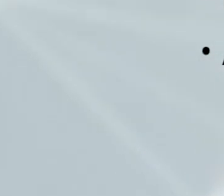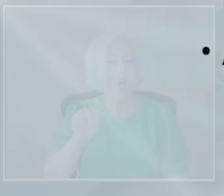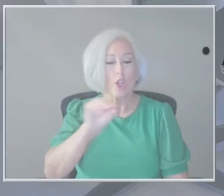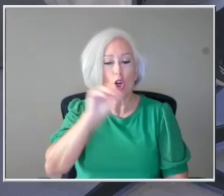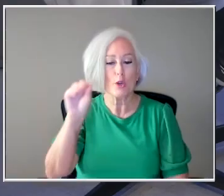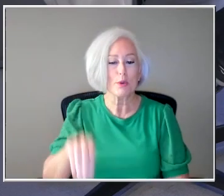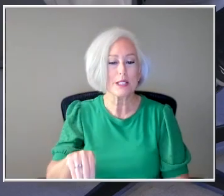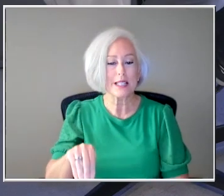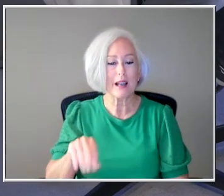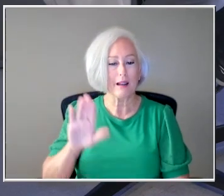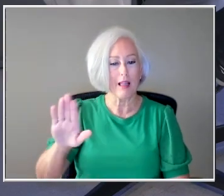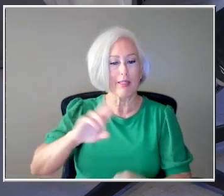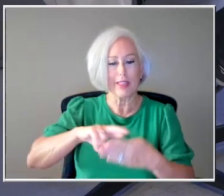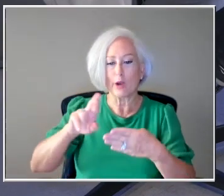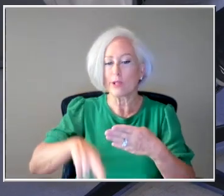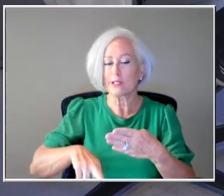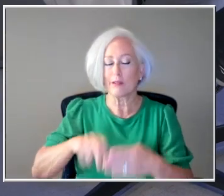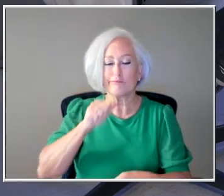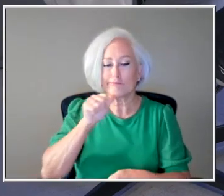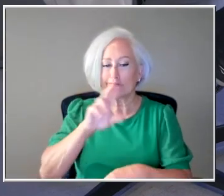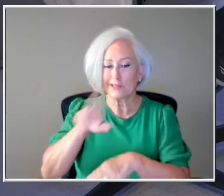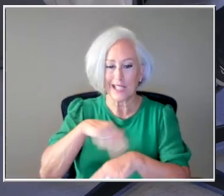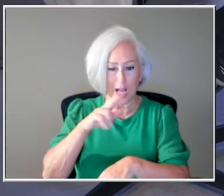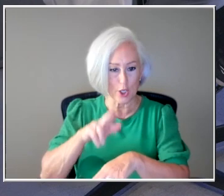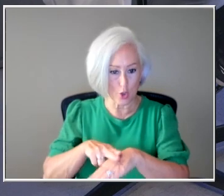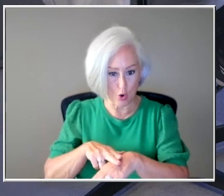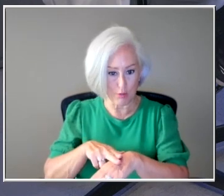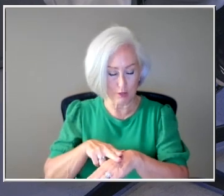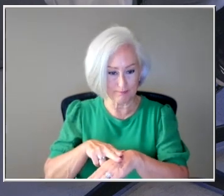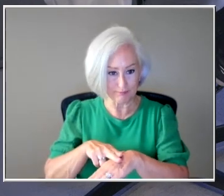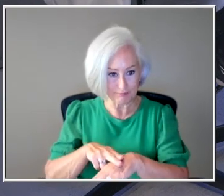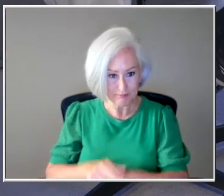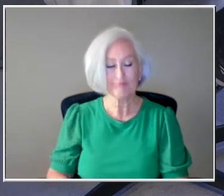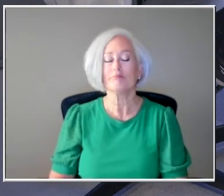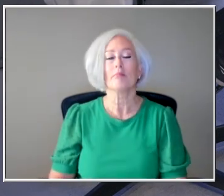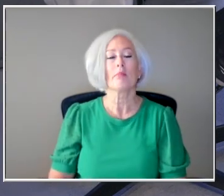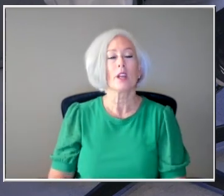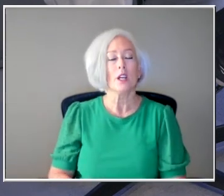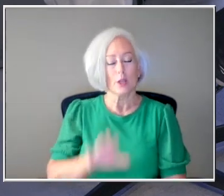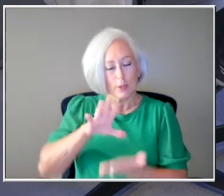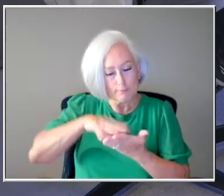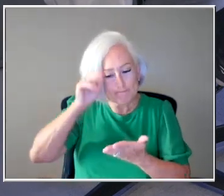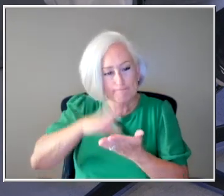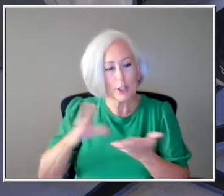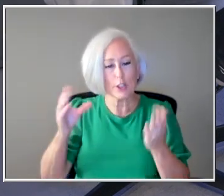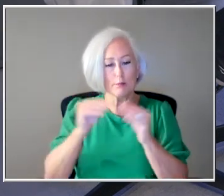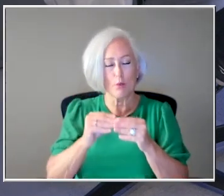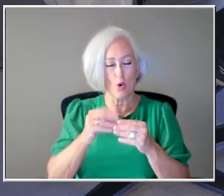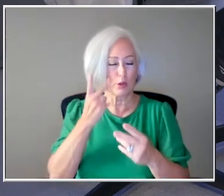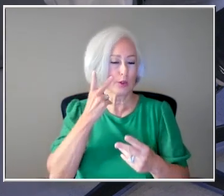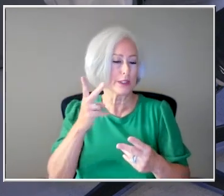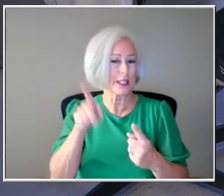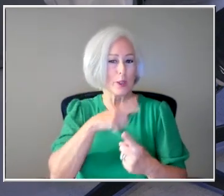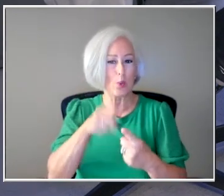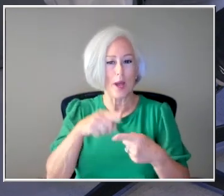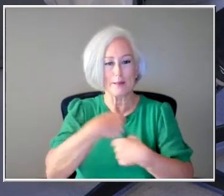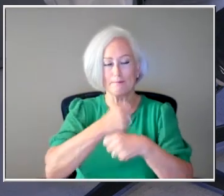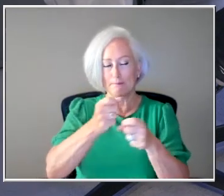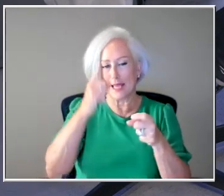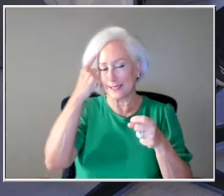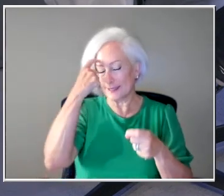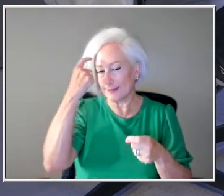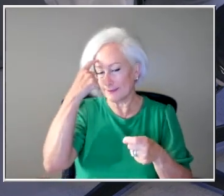more about these tests and when they make sense for kids. From 3 of our doctors here at the University of Kansas Health System, we have Dr. Stephen